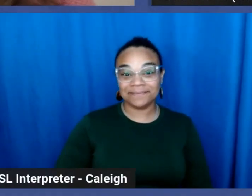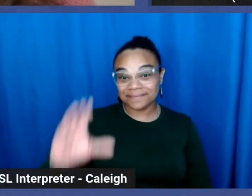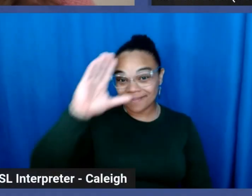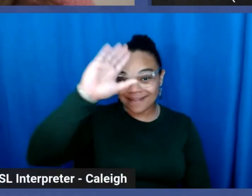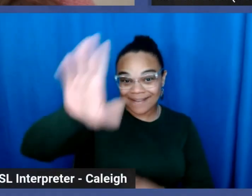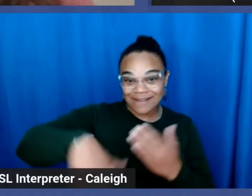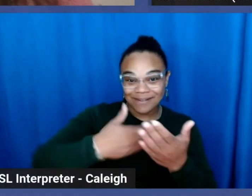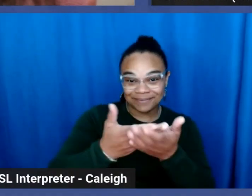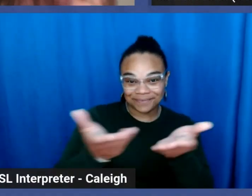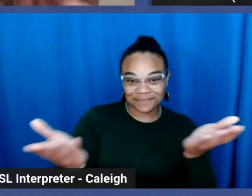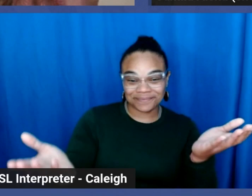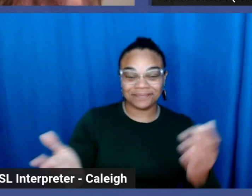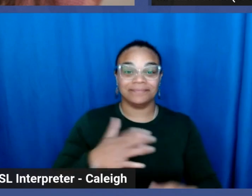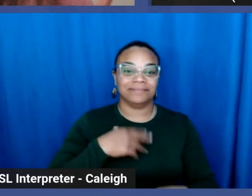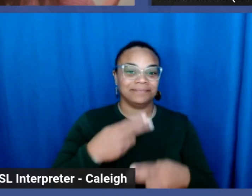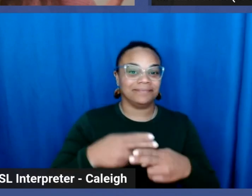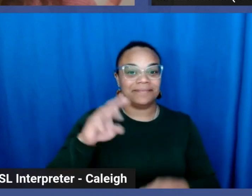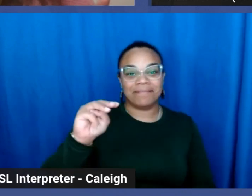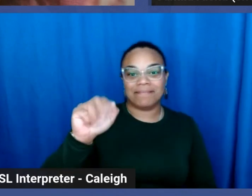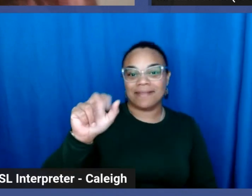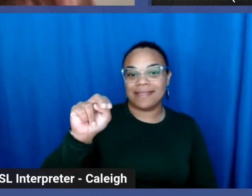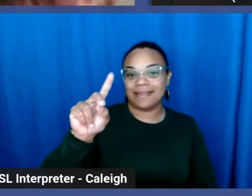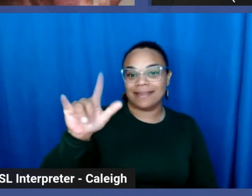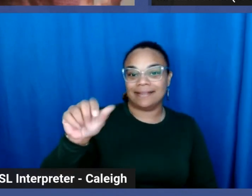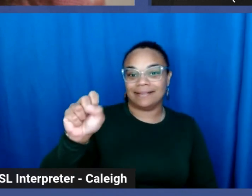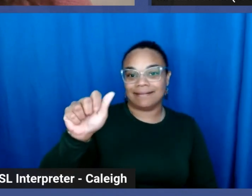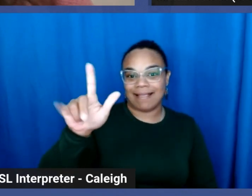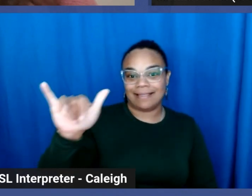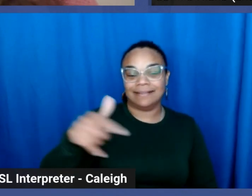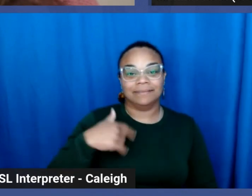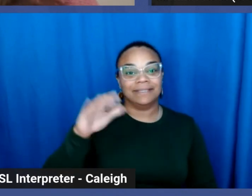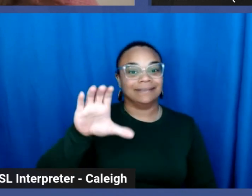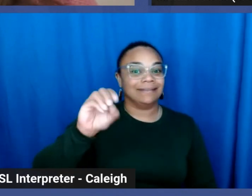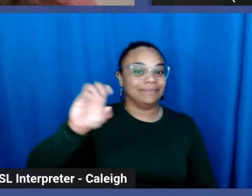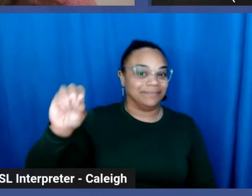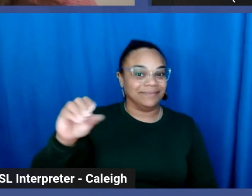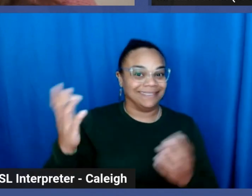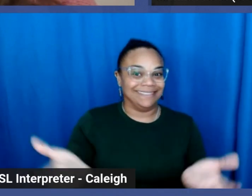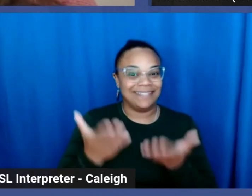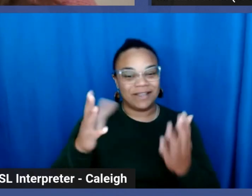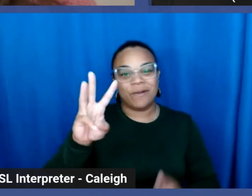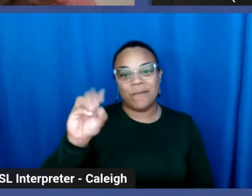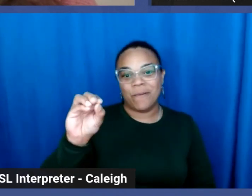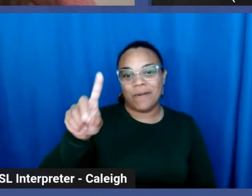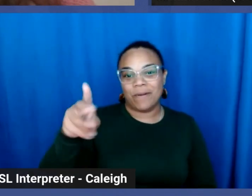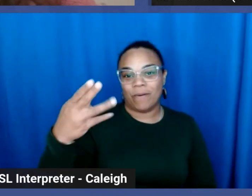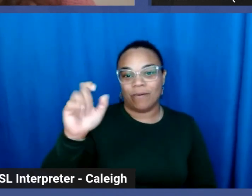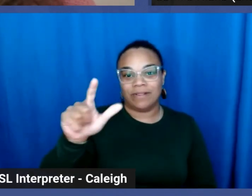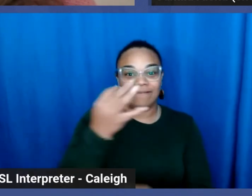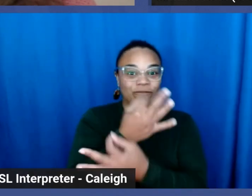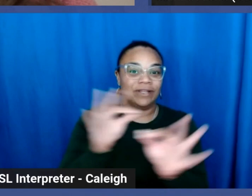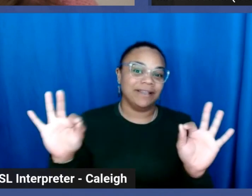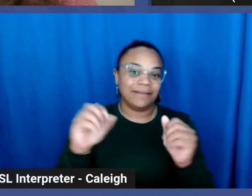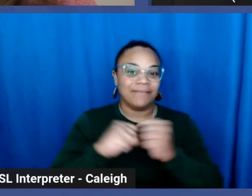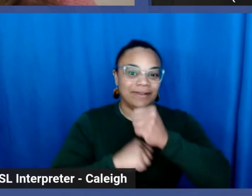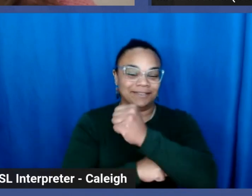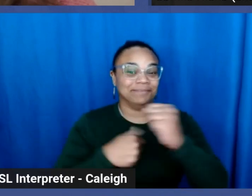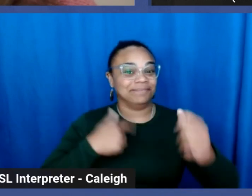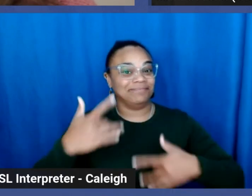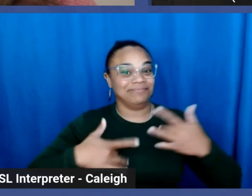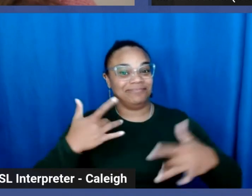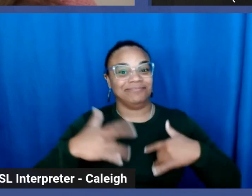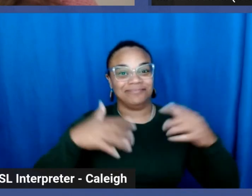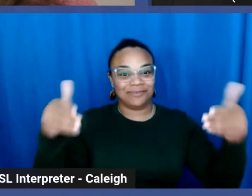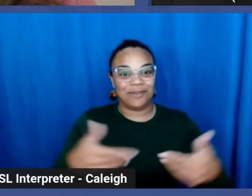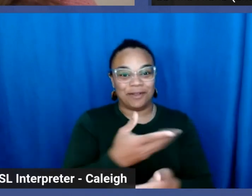Hello, everybody. My name is Mandy Sally. I'm the Chief Operating Officer here at the Woodhull Freedom Foundation, and I'm really thrilled to welcome you to